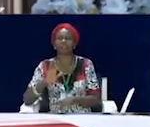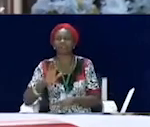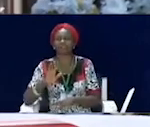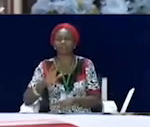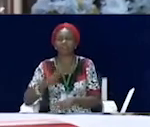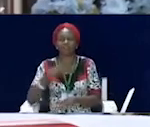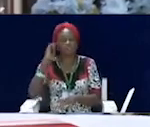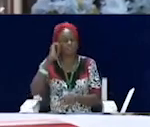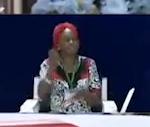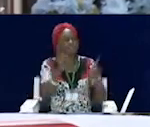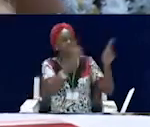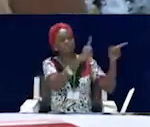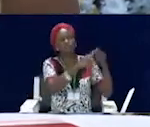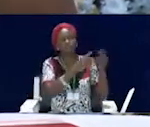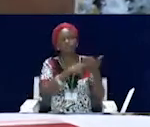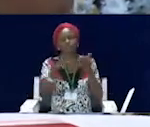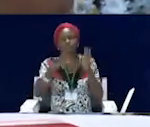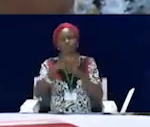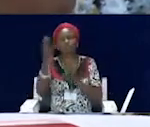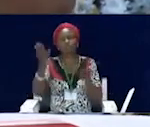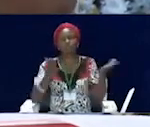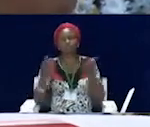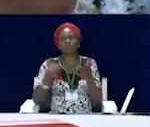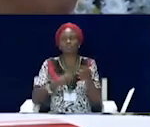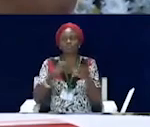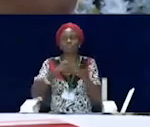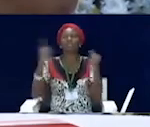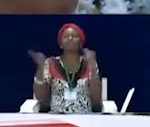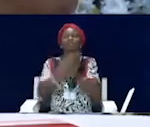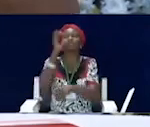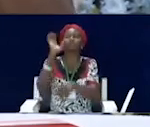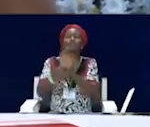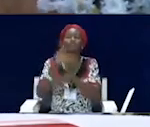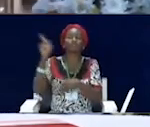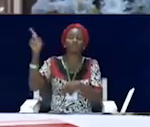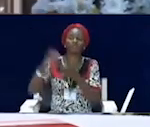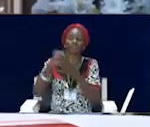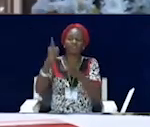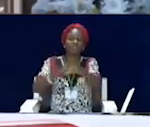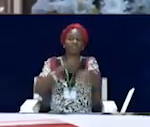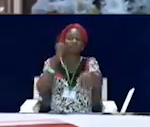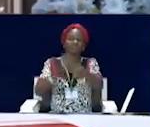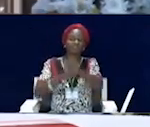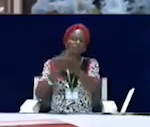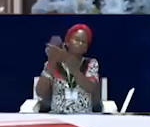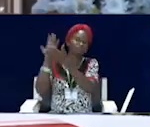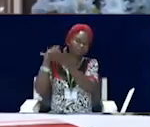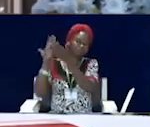And he came to the Holy Ghost service. We were in the first auditorium. It's a long time ago now.